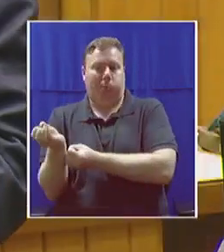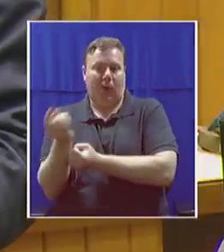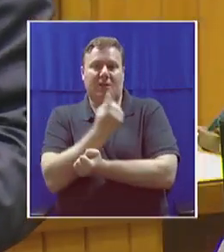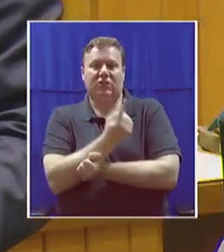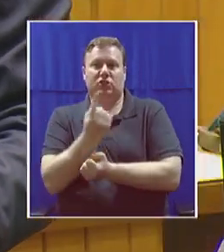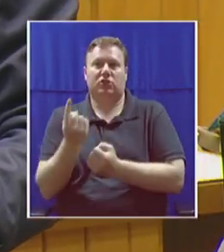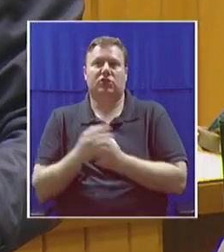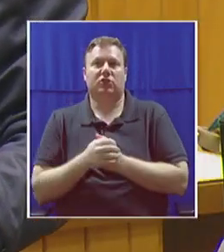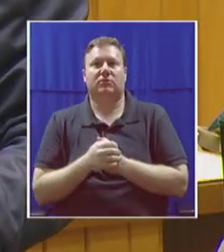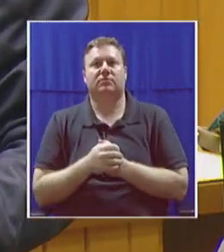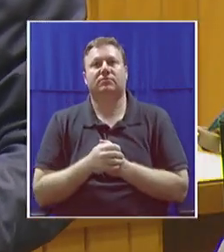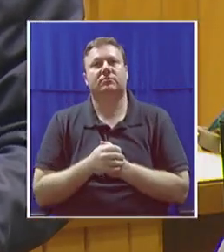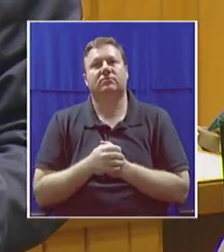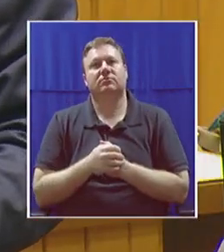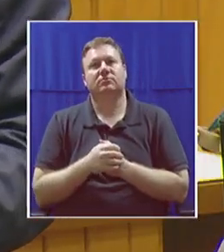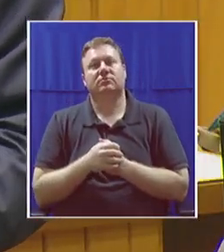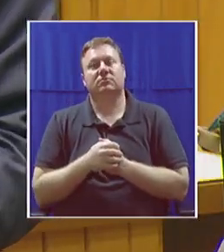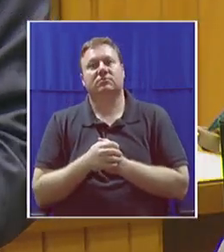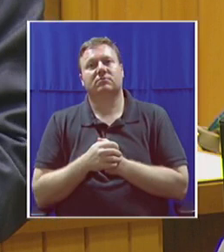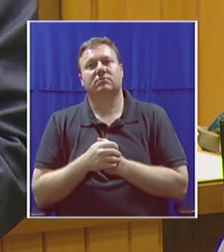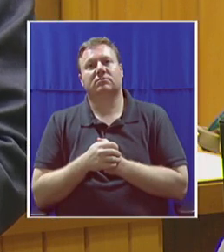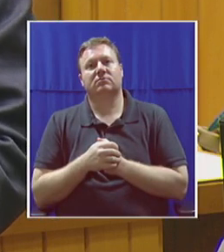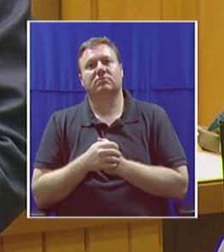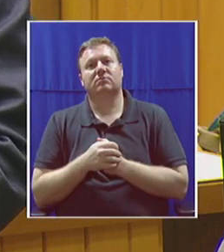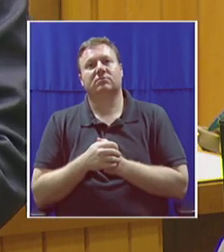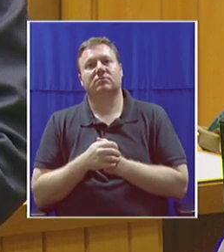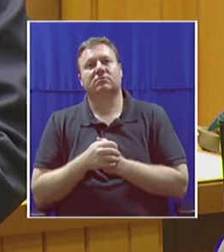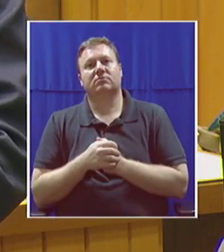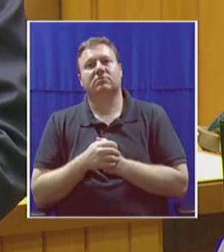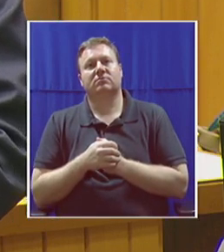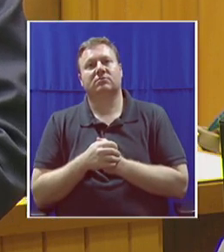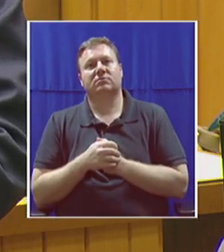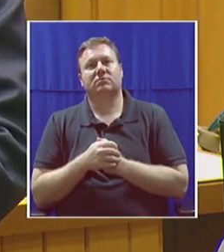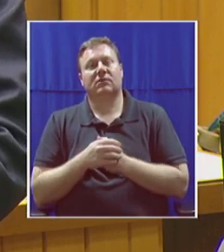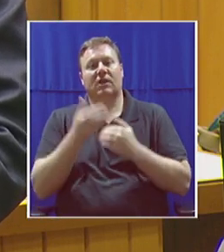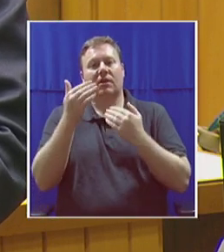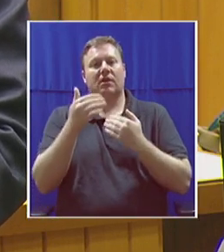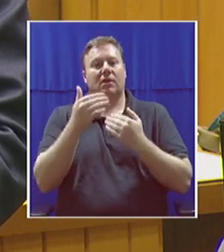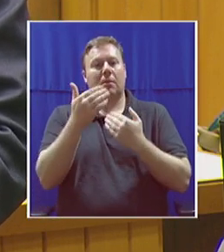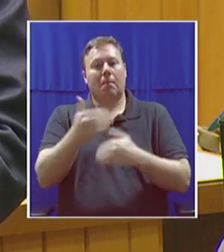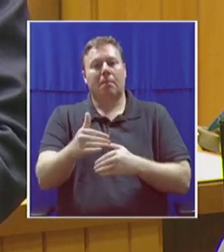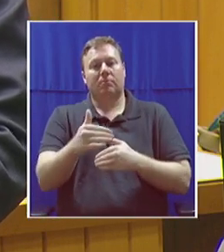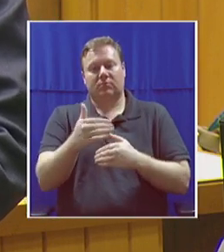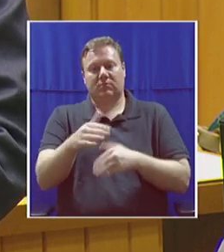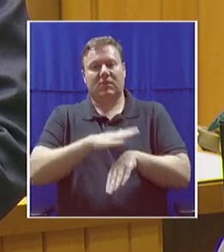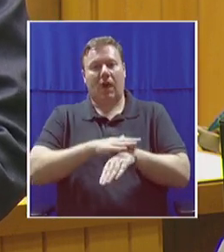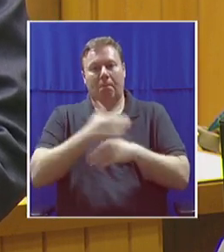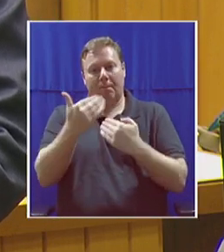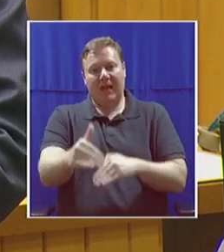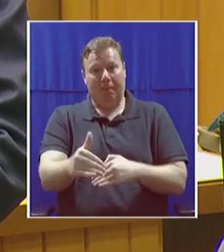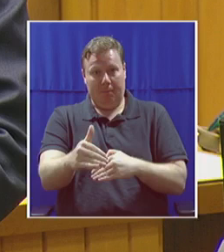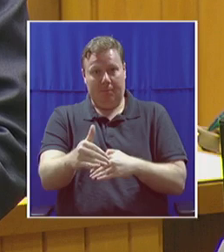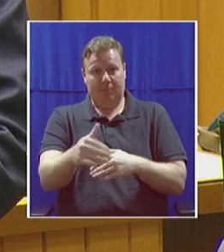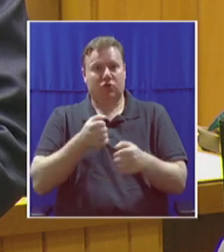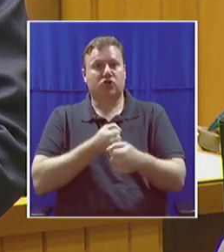are clearly spelled out excuse me in the medium-term Strategic framework I would